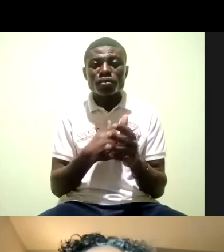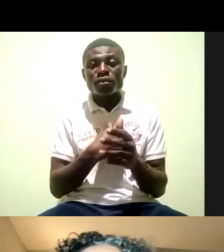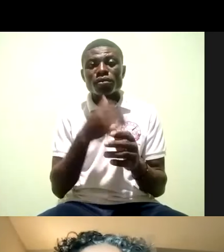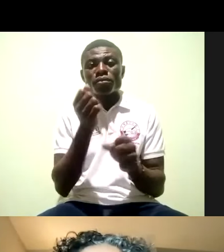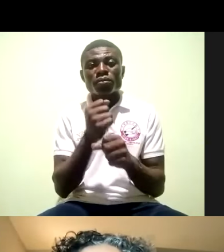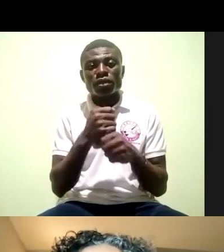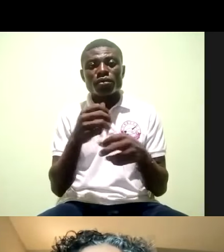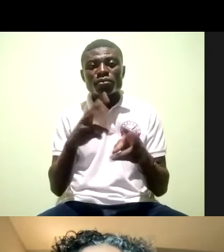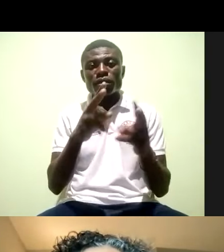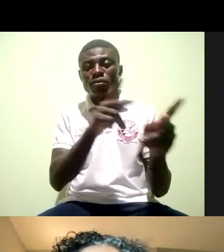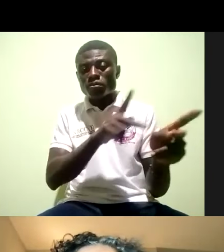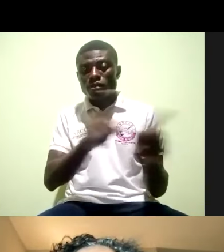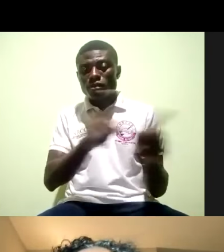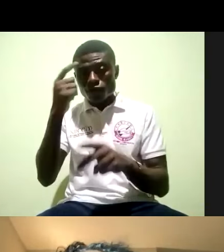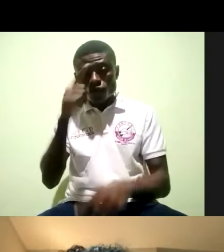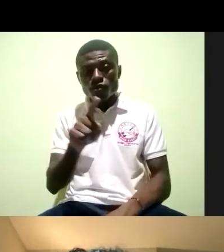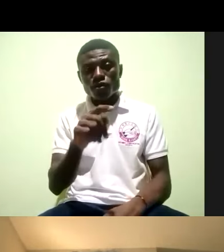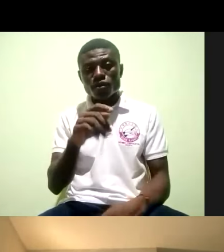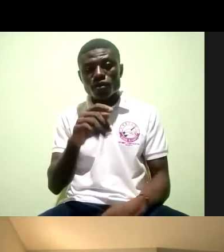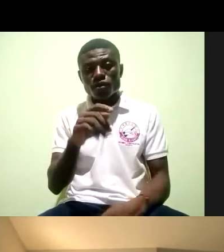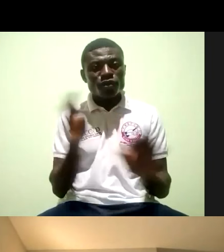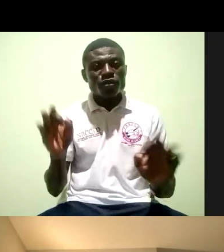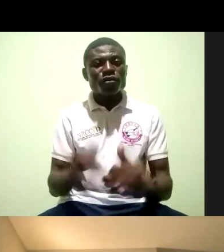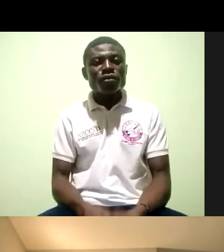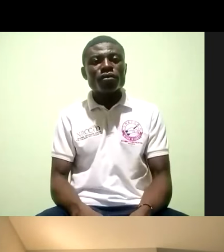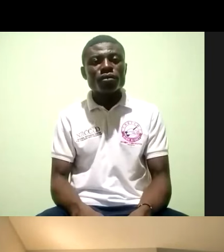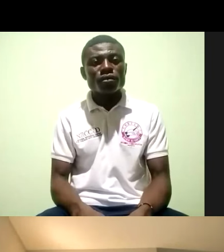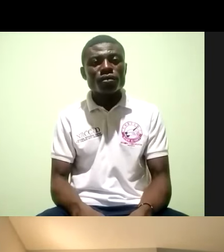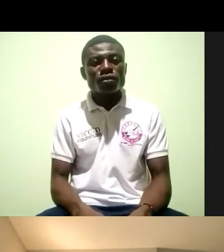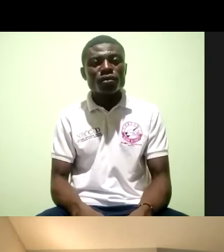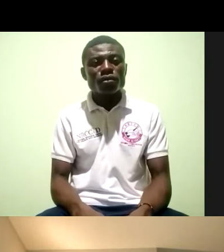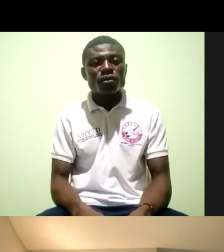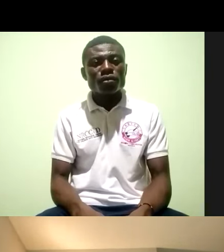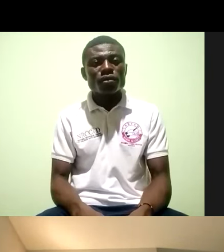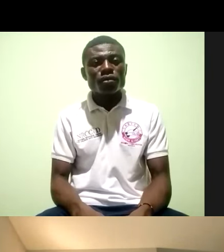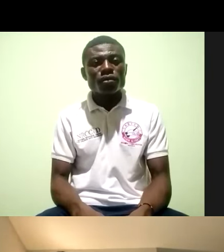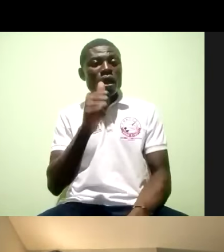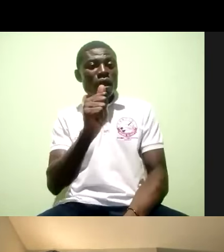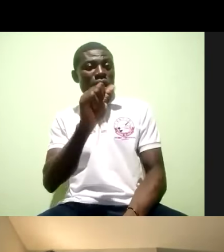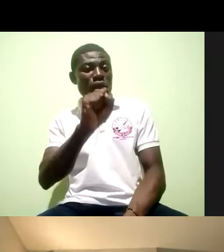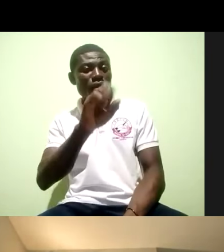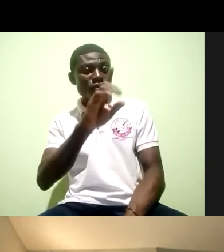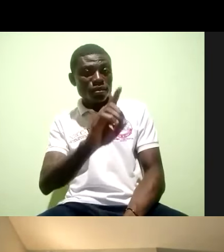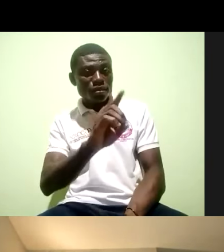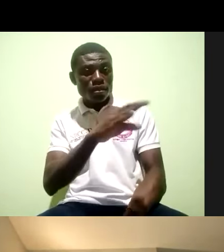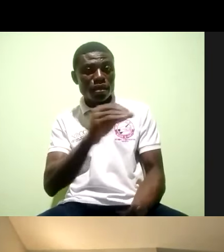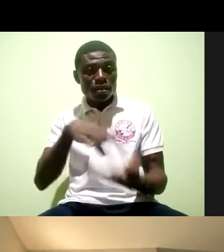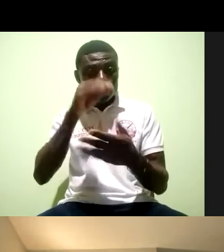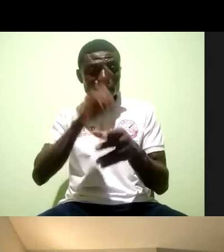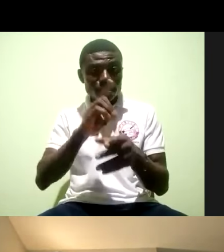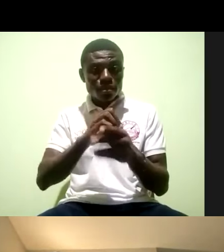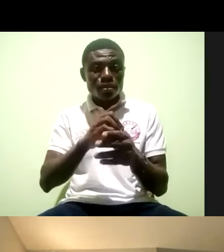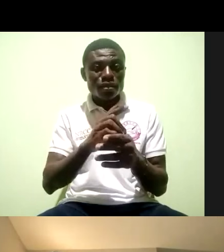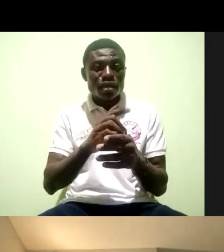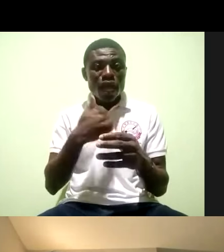him. So now, how are ASD, autism spectrum disorders, and learning disabilities